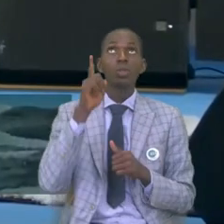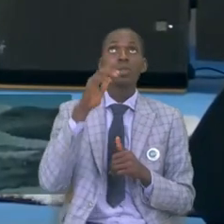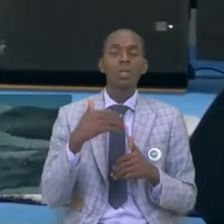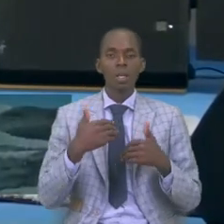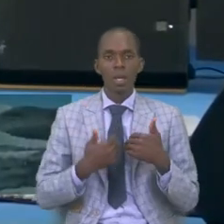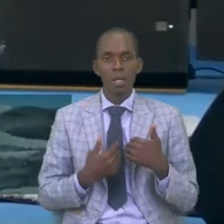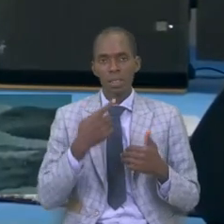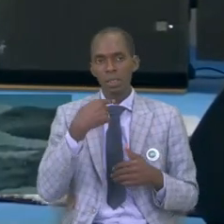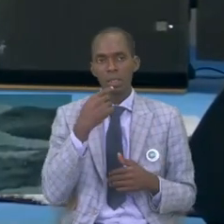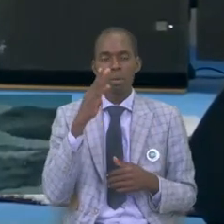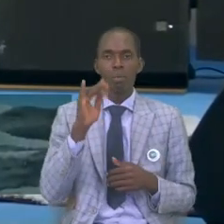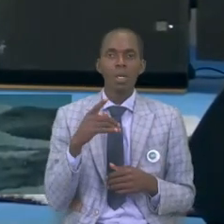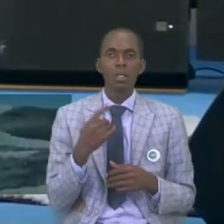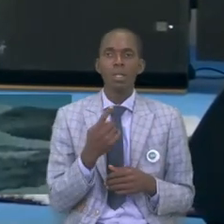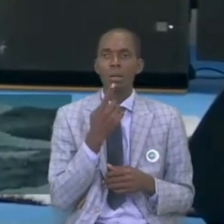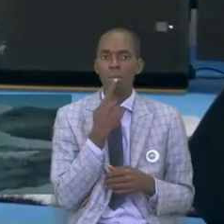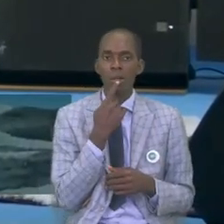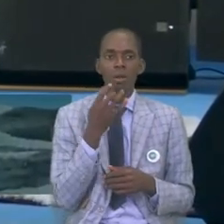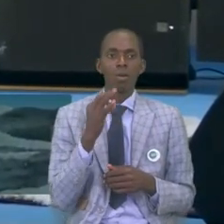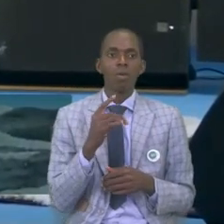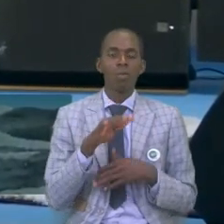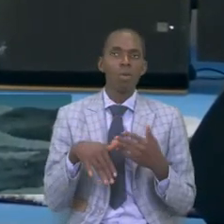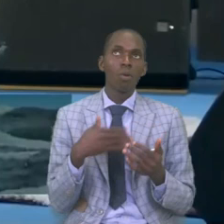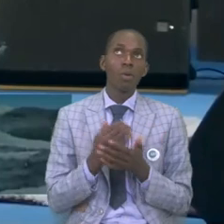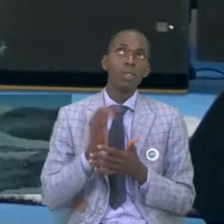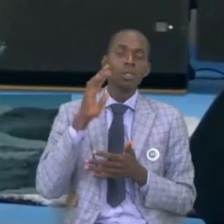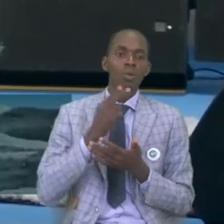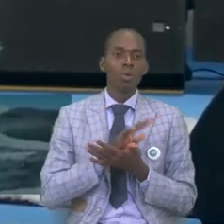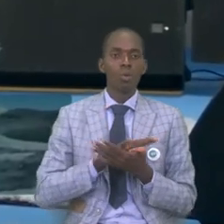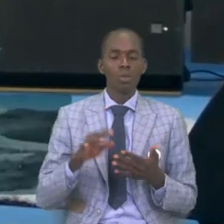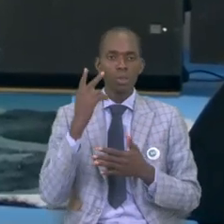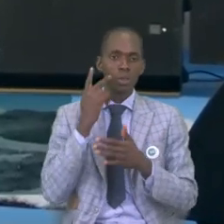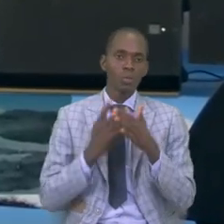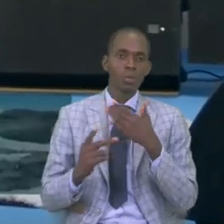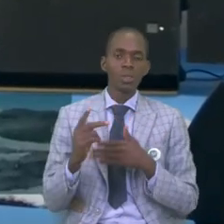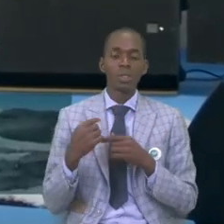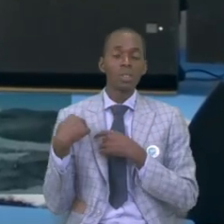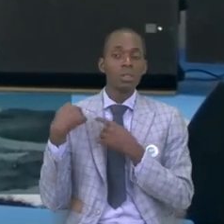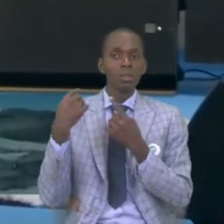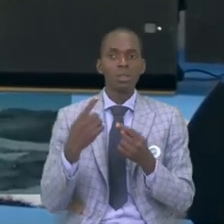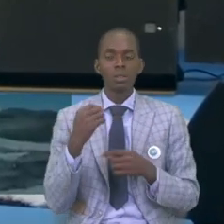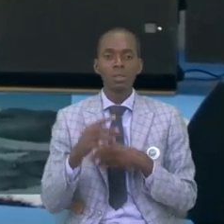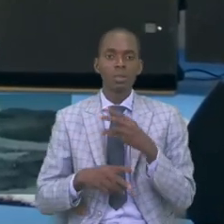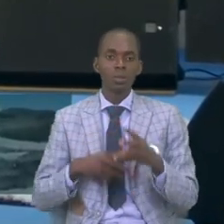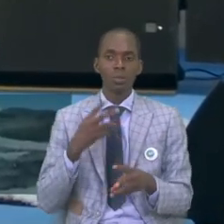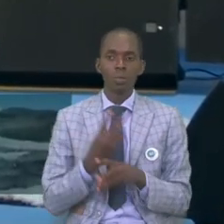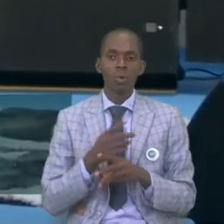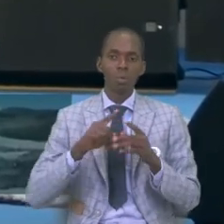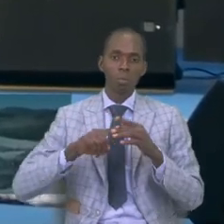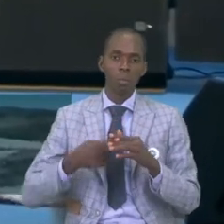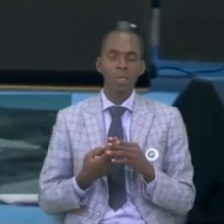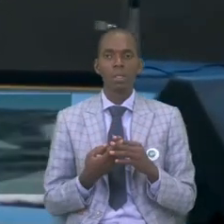spoken by the mouth of all his holy prophets since the world